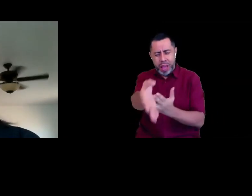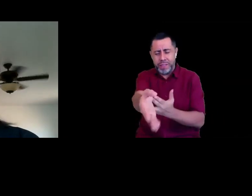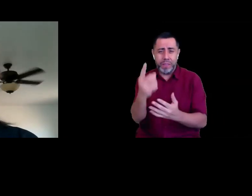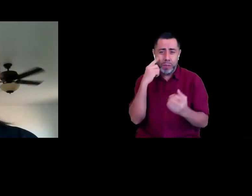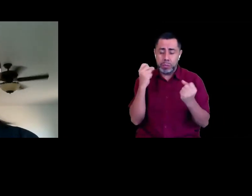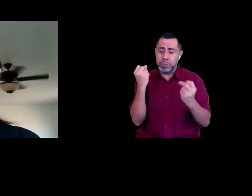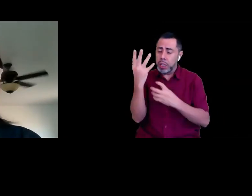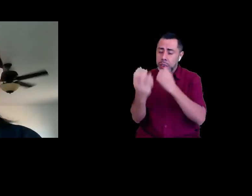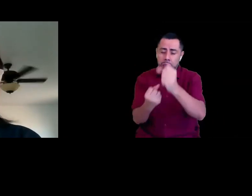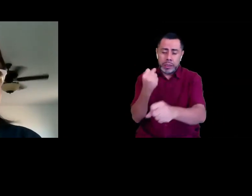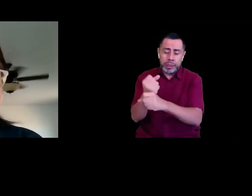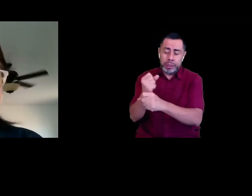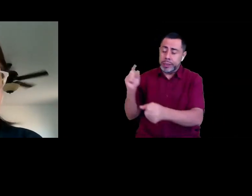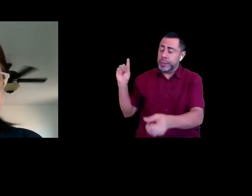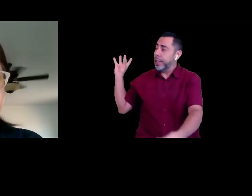it.